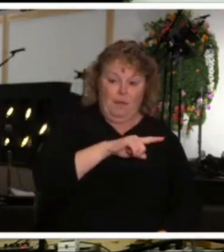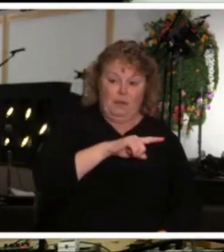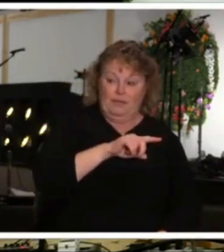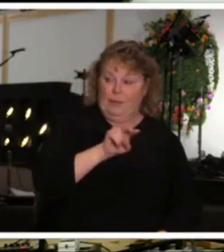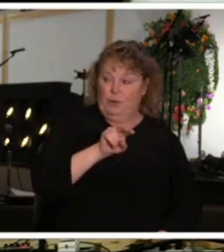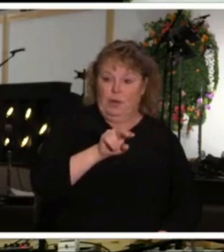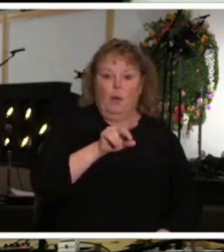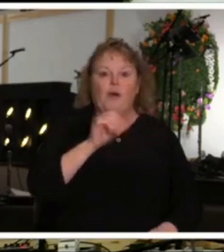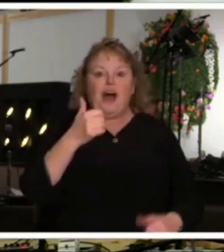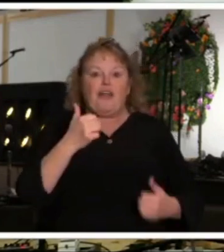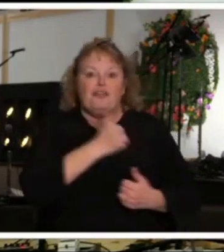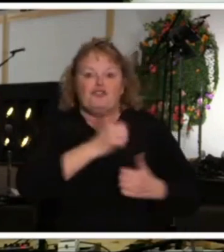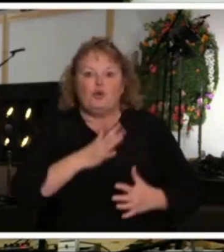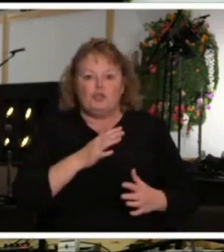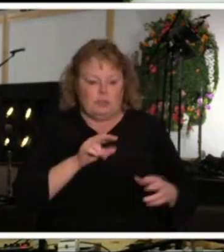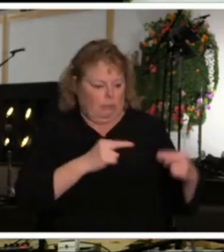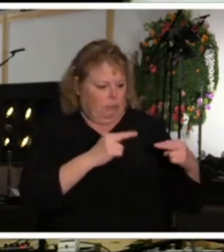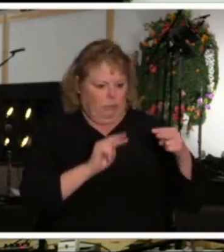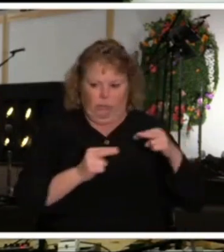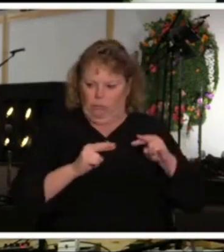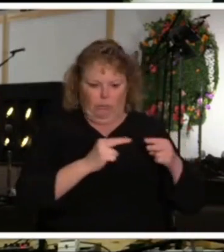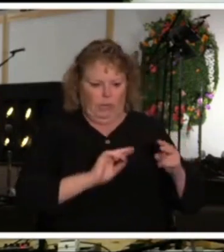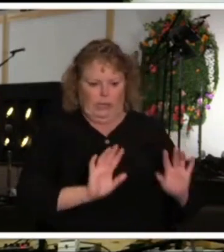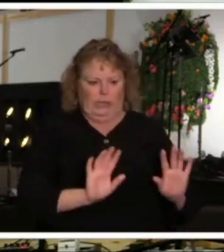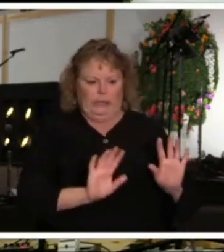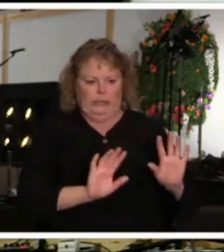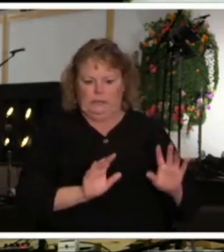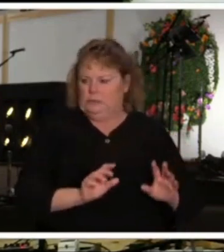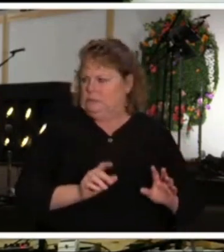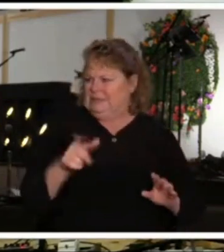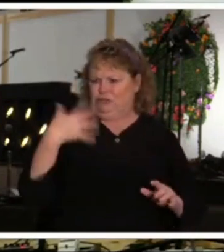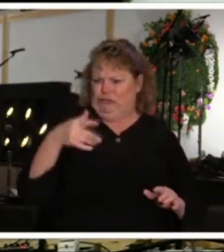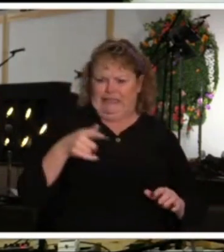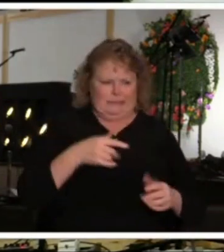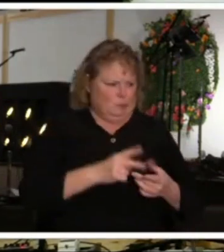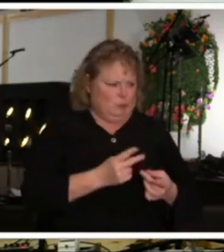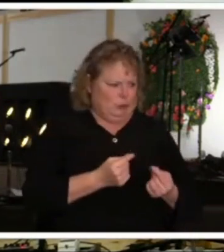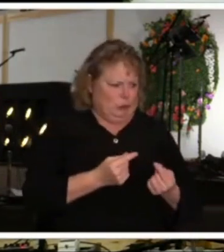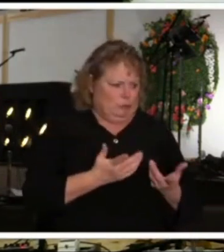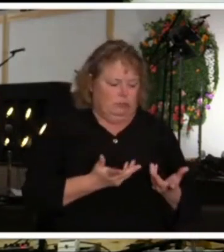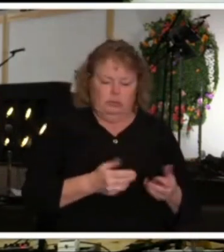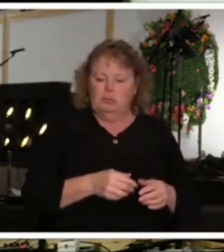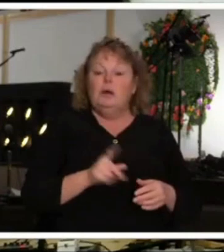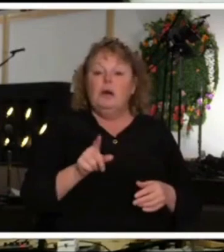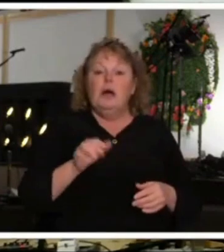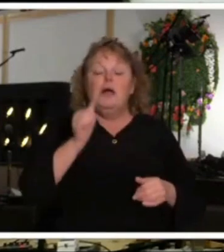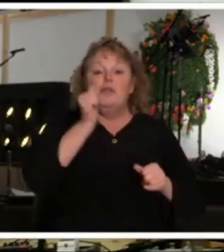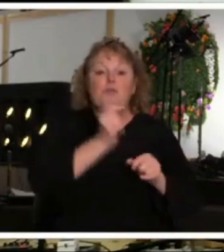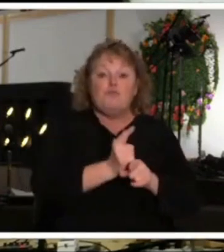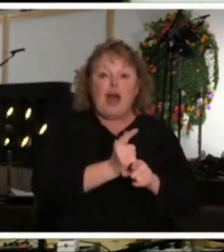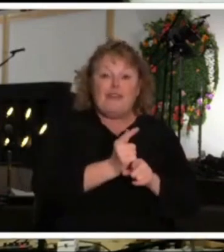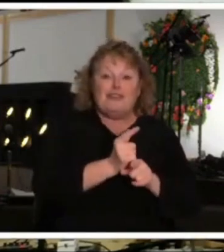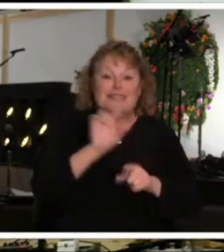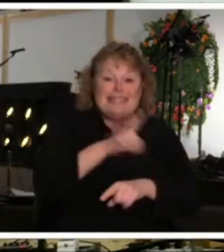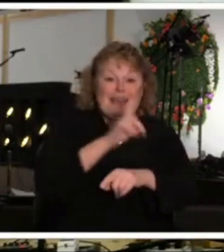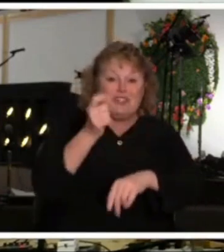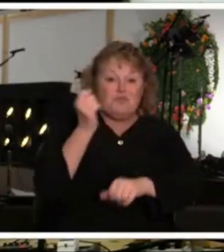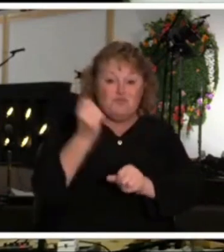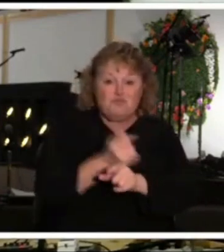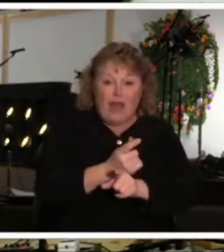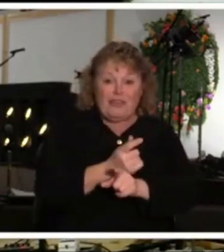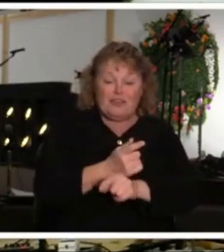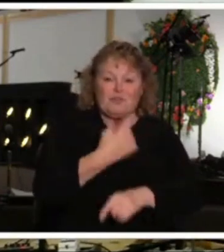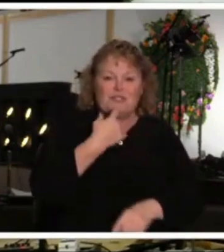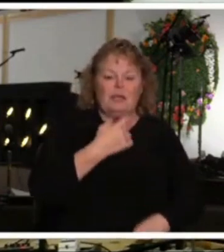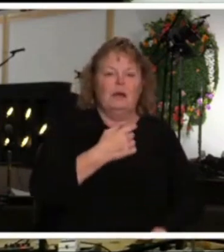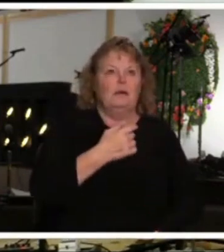They're like, yo, David, you going out to fight? Yeah, man, go on out there. This dude ain't winning. His brothers was like, his brother probably thought, well, I